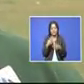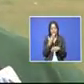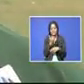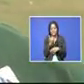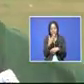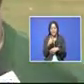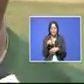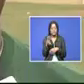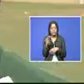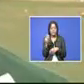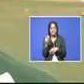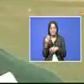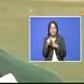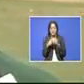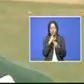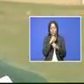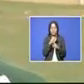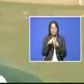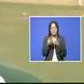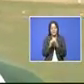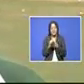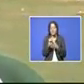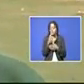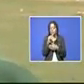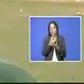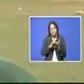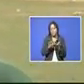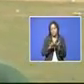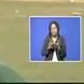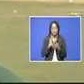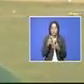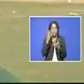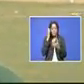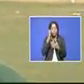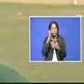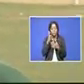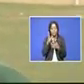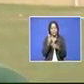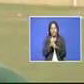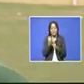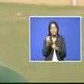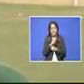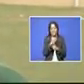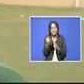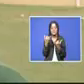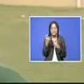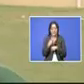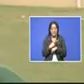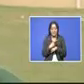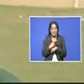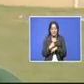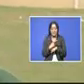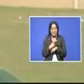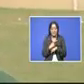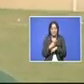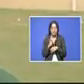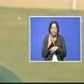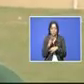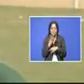14-year-olds out of the Youth Football League, but that's no excuse. We got beat today. We were handed our stuff